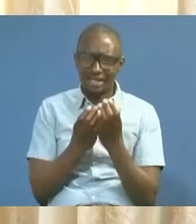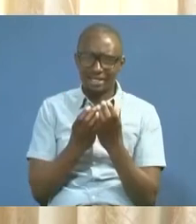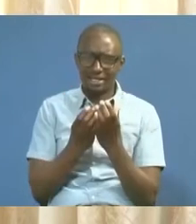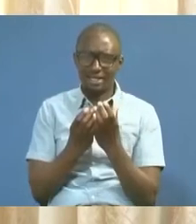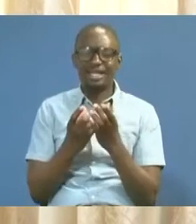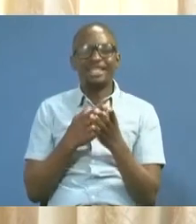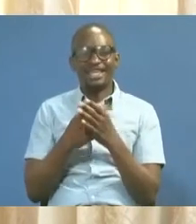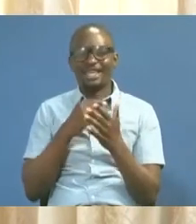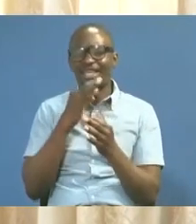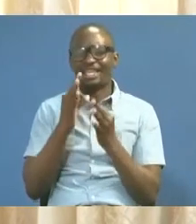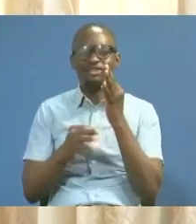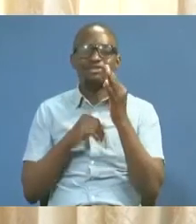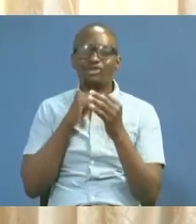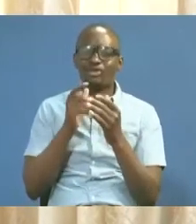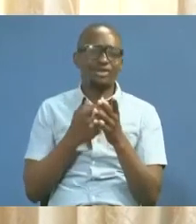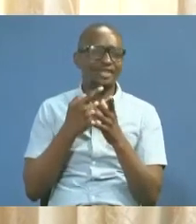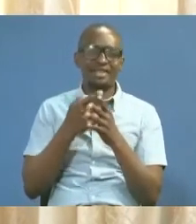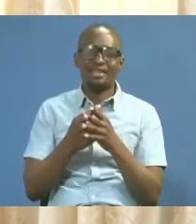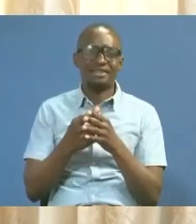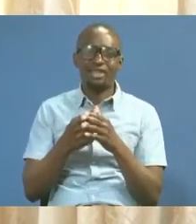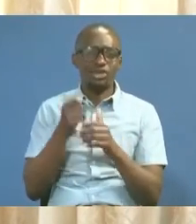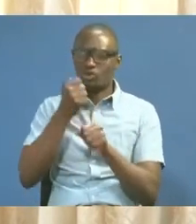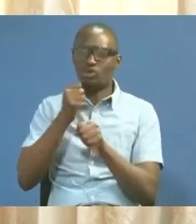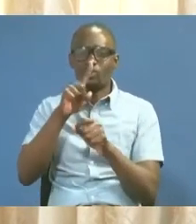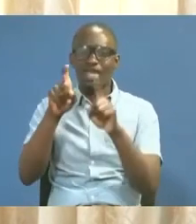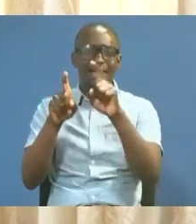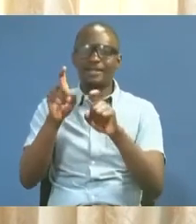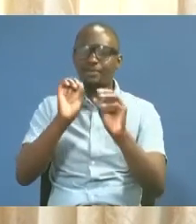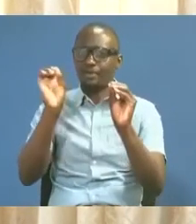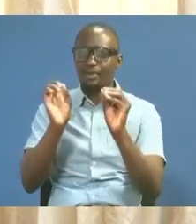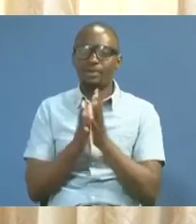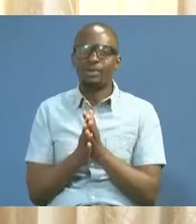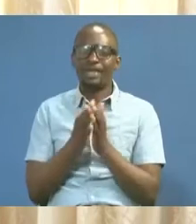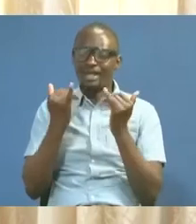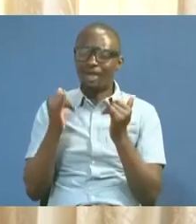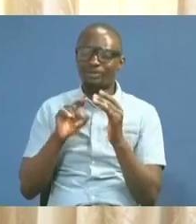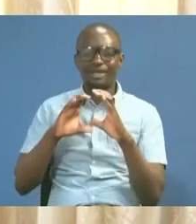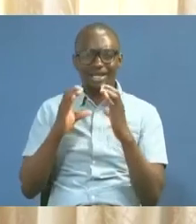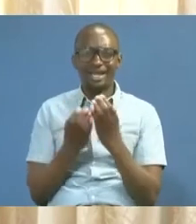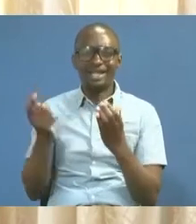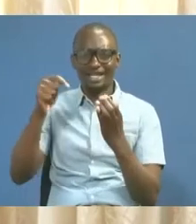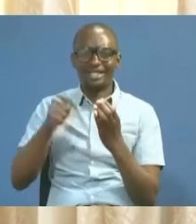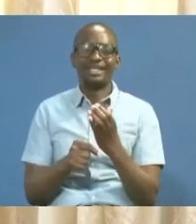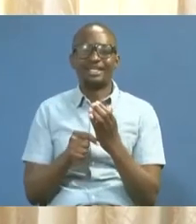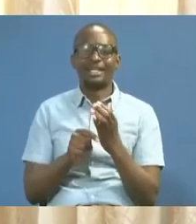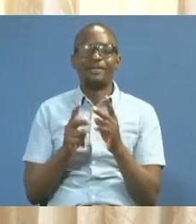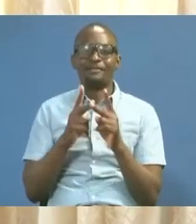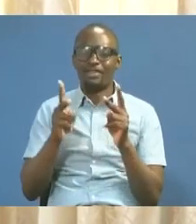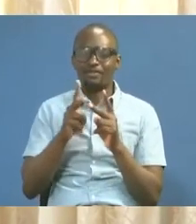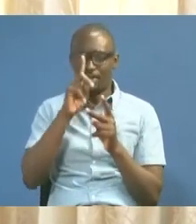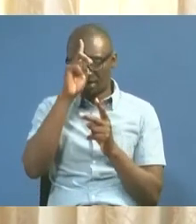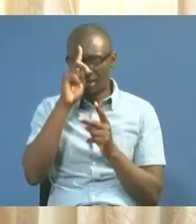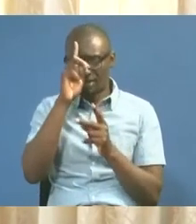your exams. So class attendance is taken very seriously. And if you don't achieve